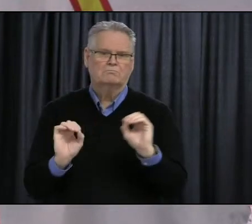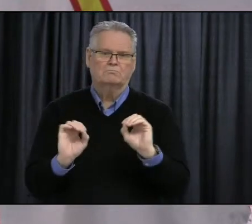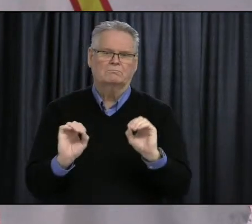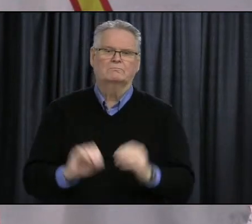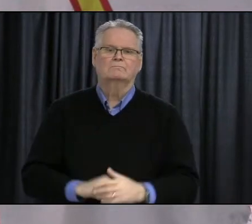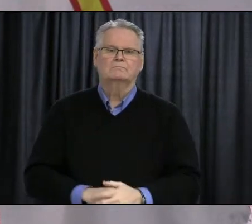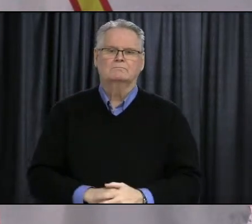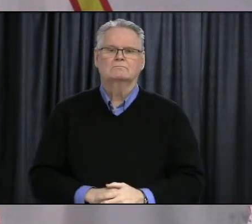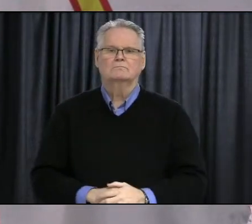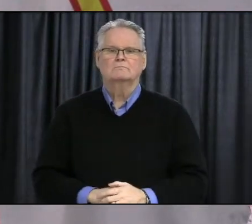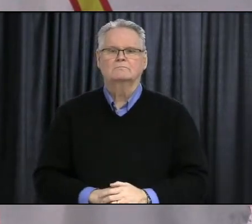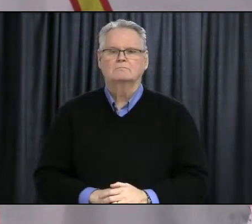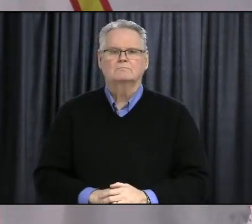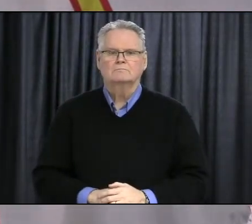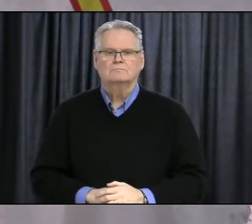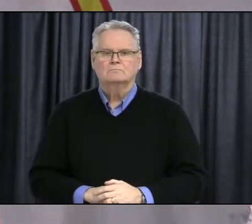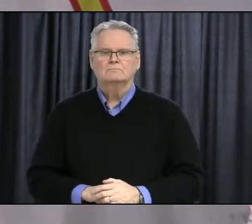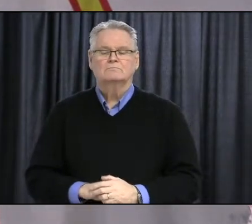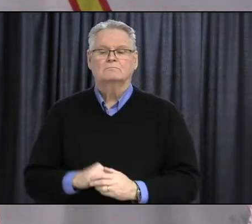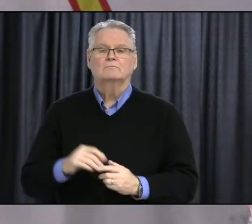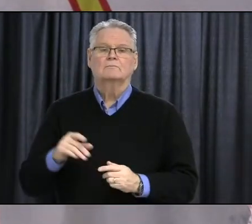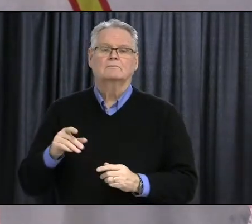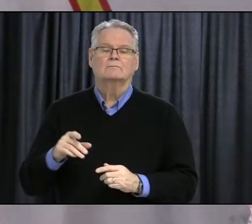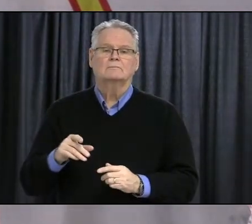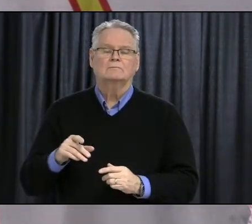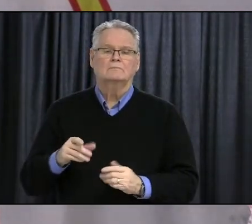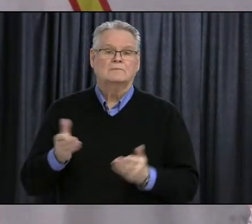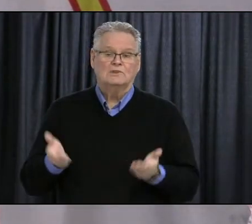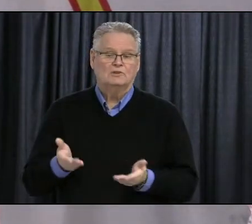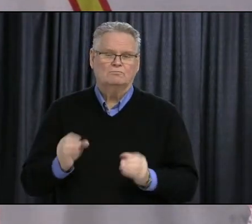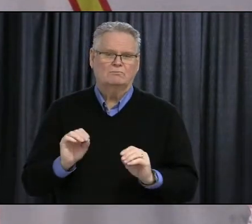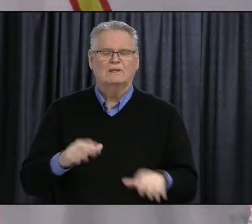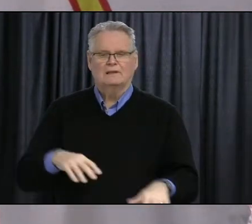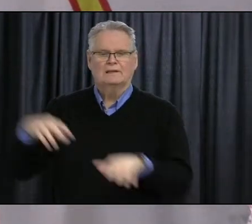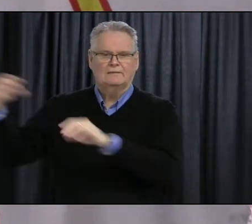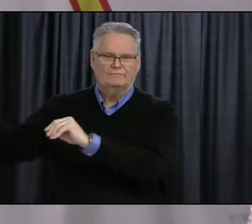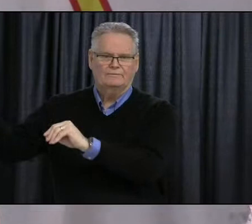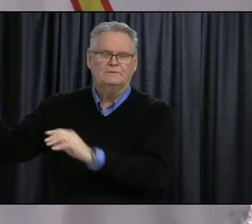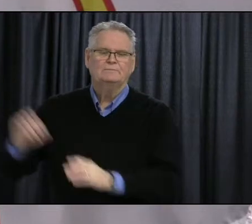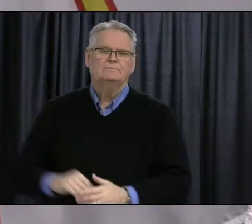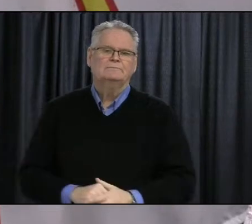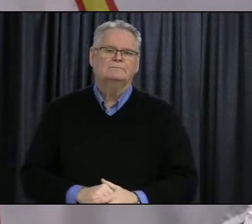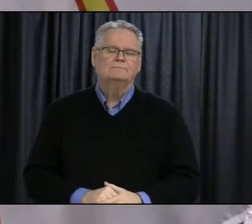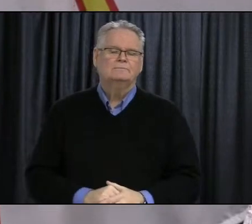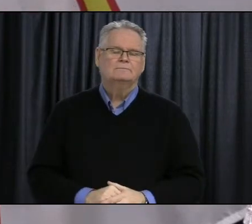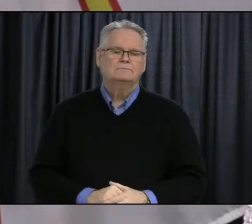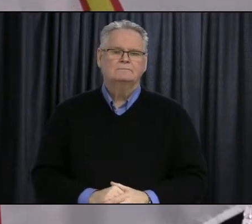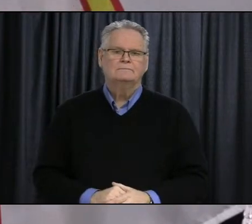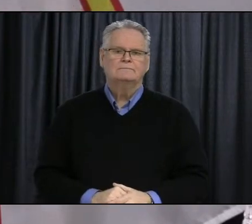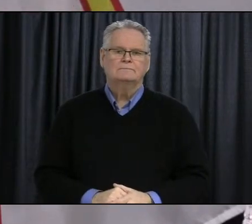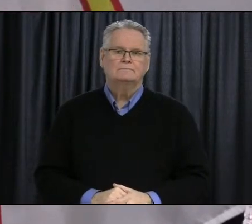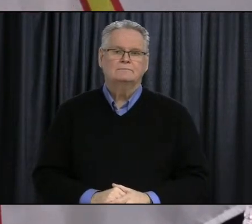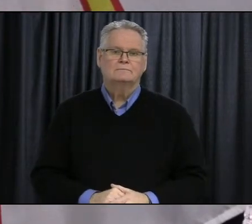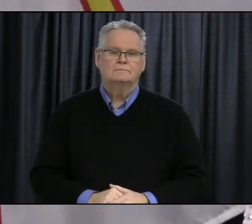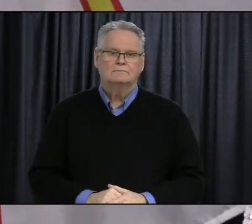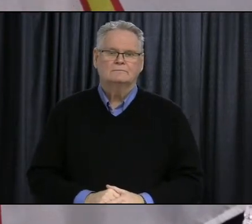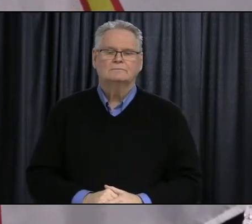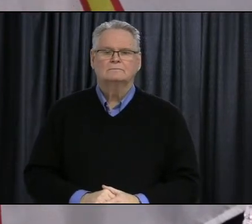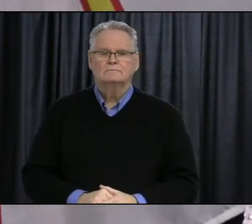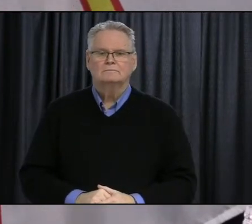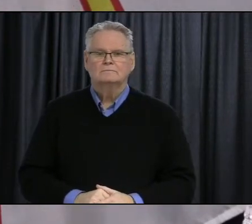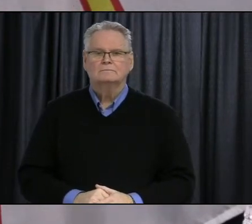yet identified a source, however, the investigation is ongoing. As a result of contact tracing and notification of